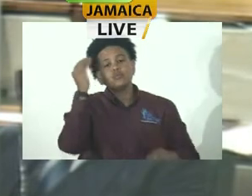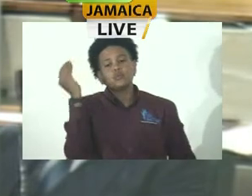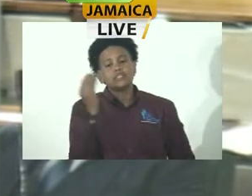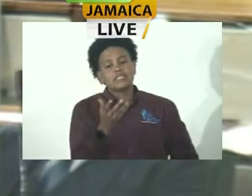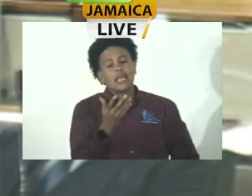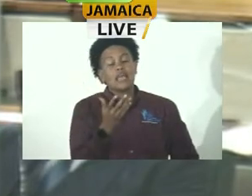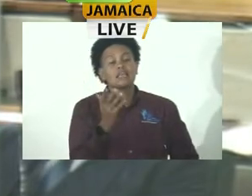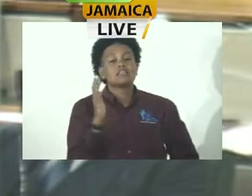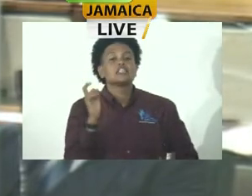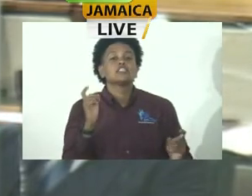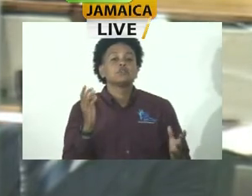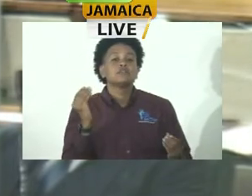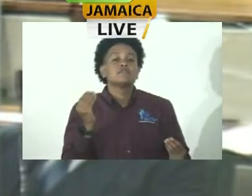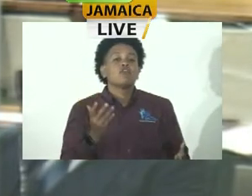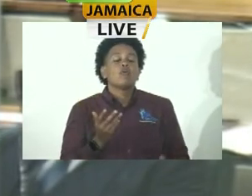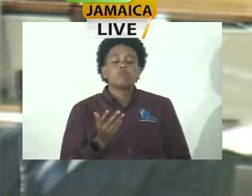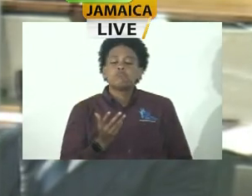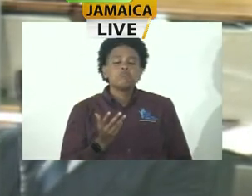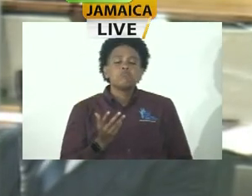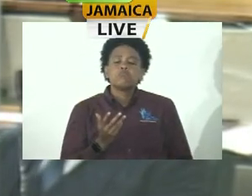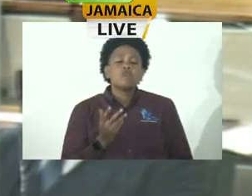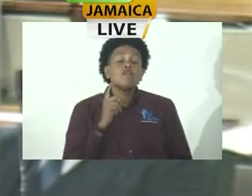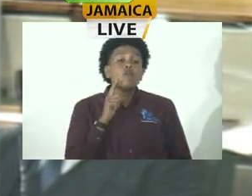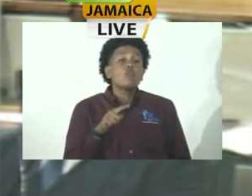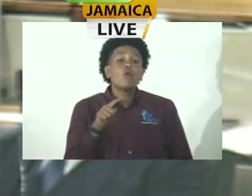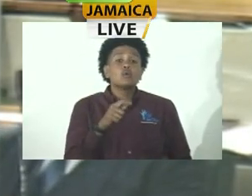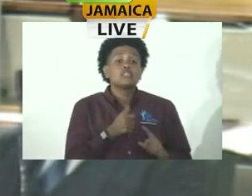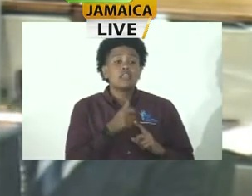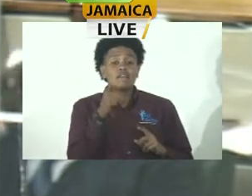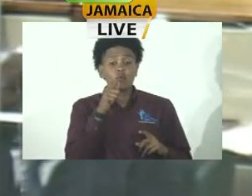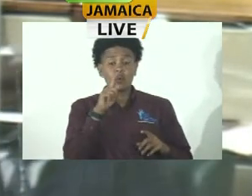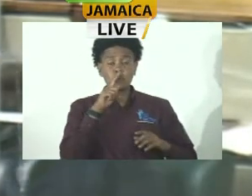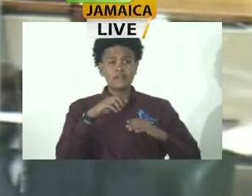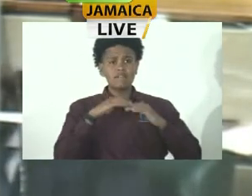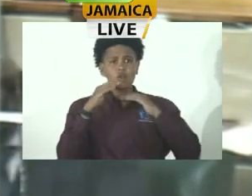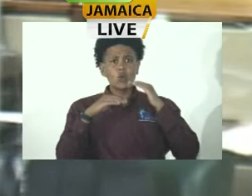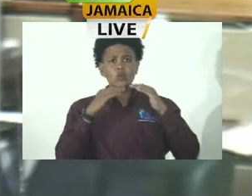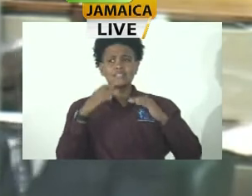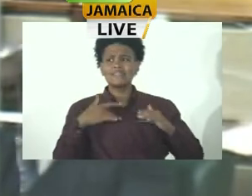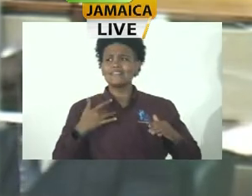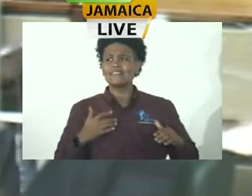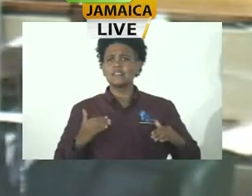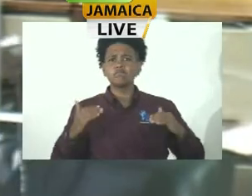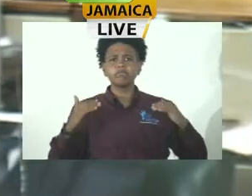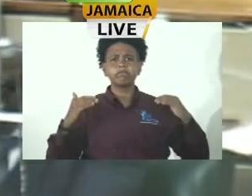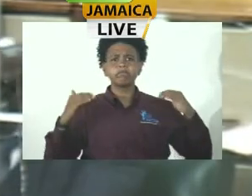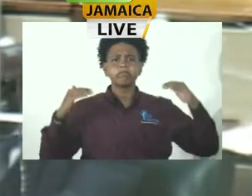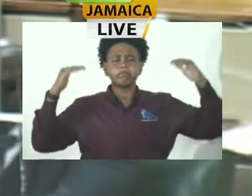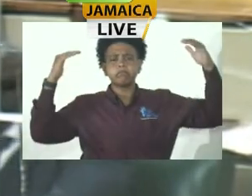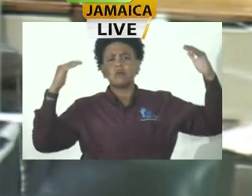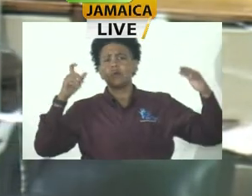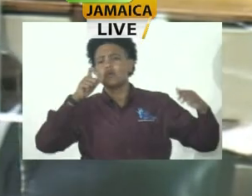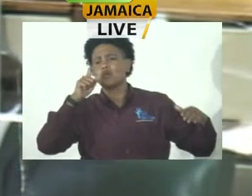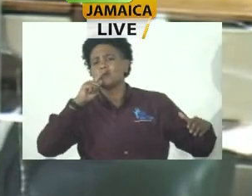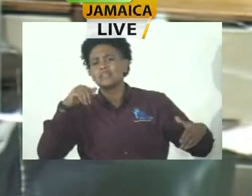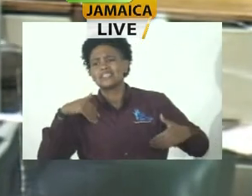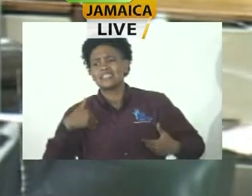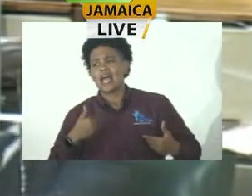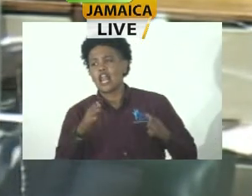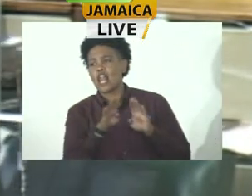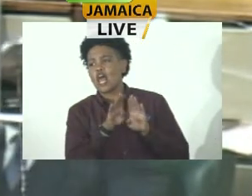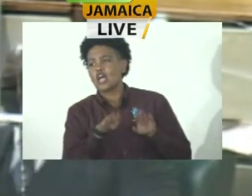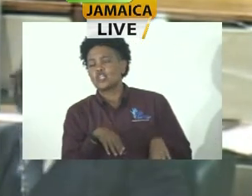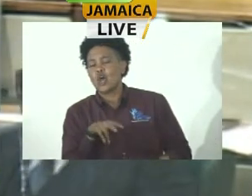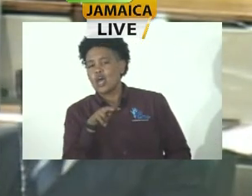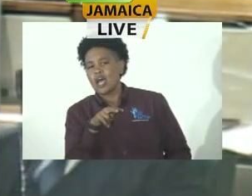madam speaker that for those who are so frustrated who are tired of the lockdowns